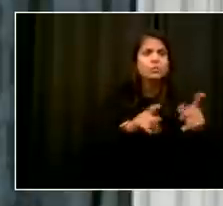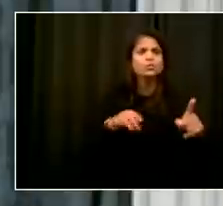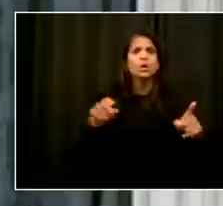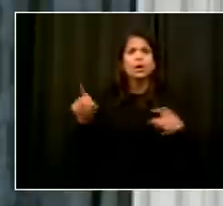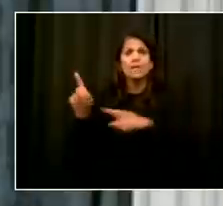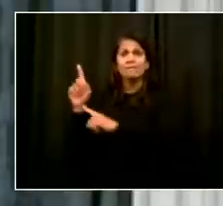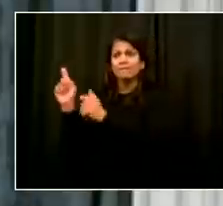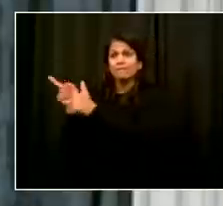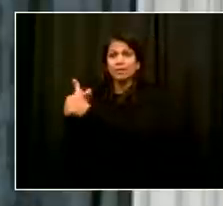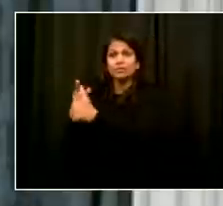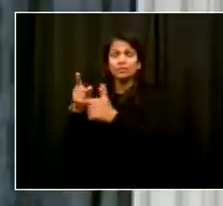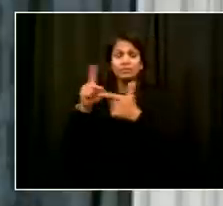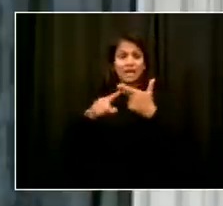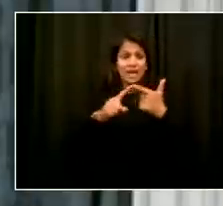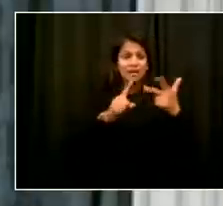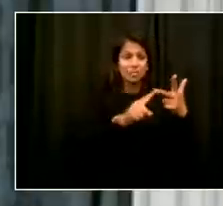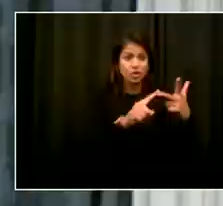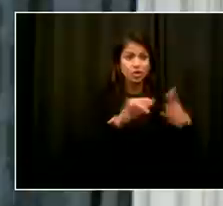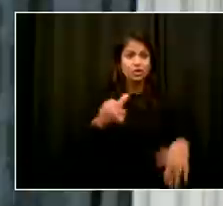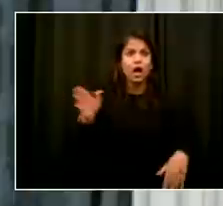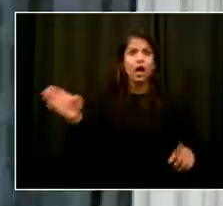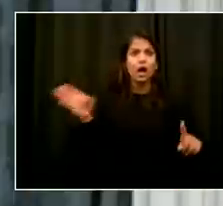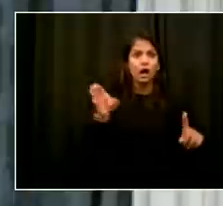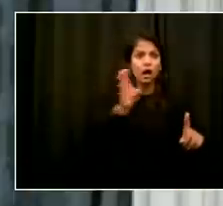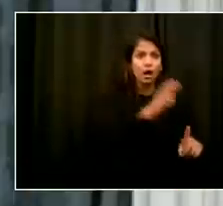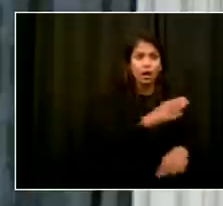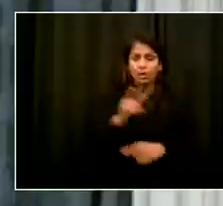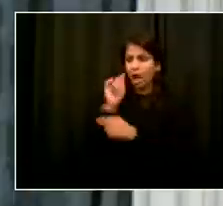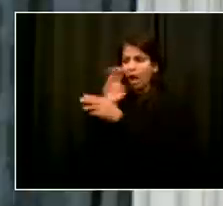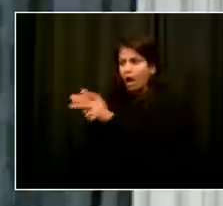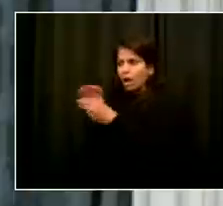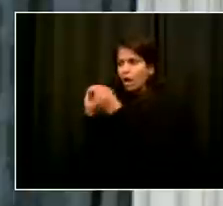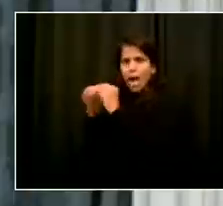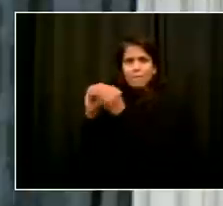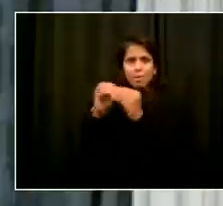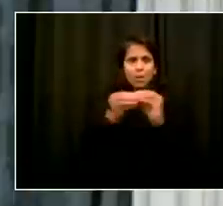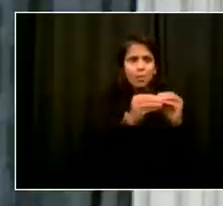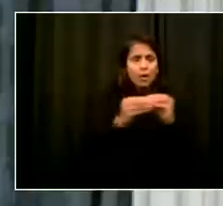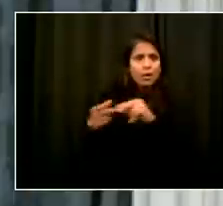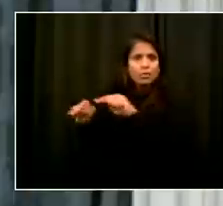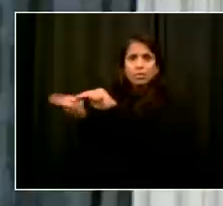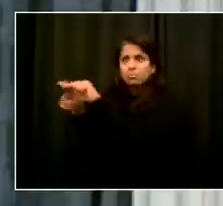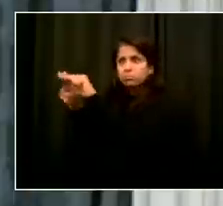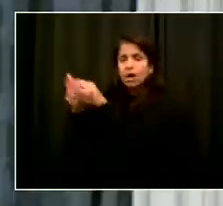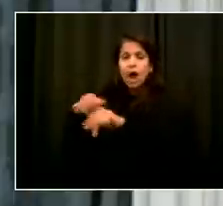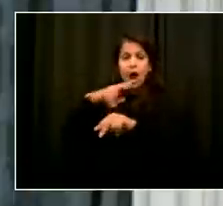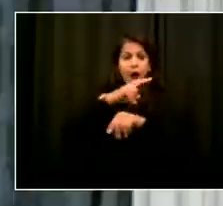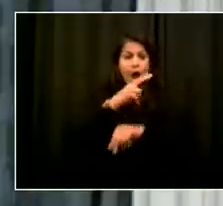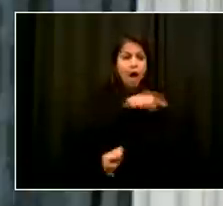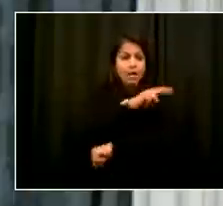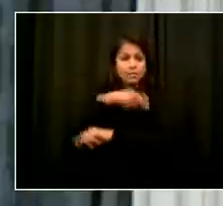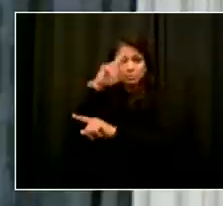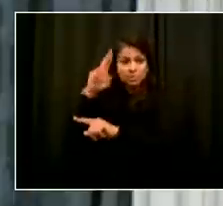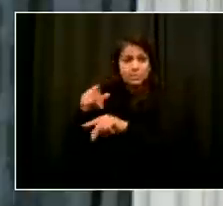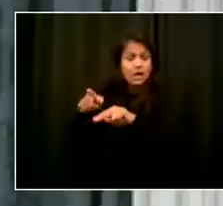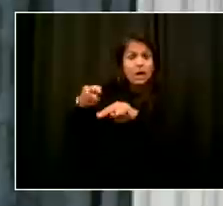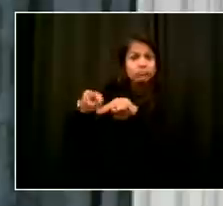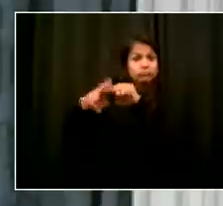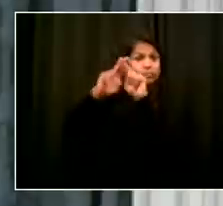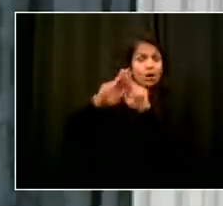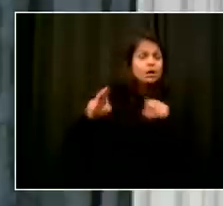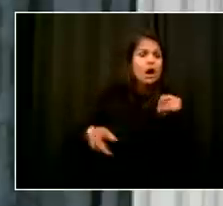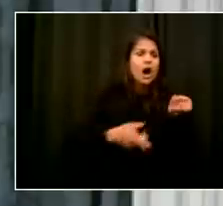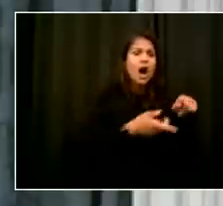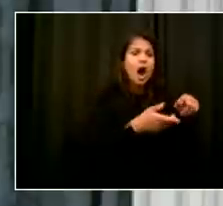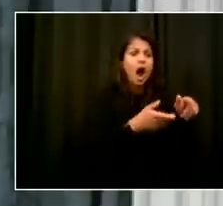were hospitalized less than 3 weeks ago, and the highest number since early June. Every one of